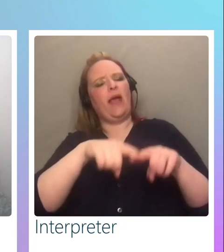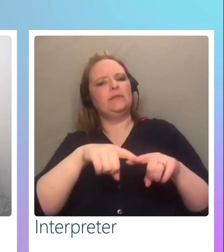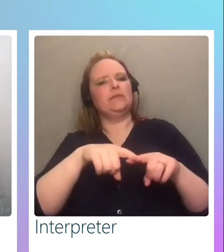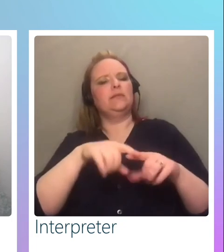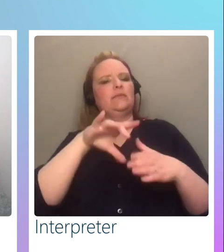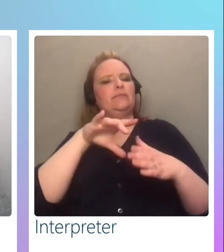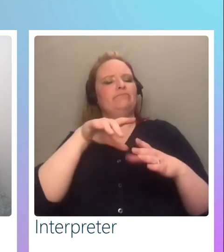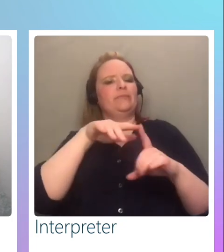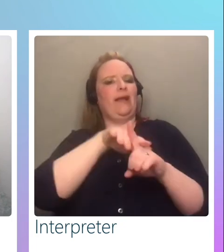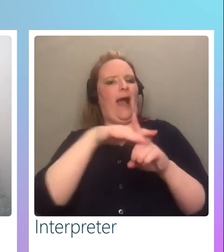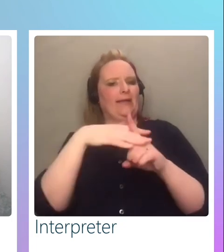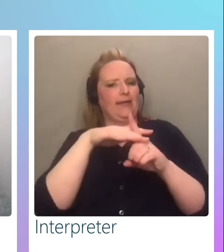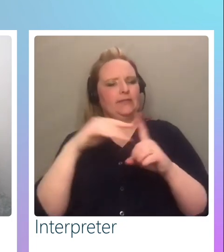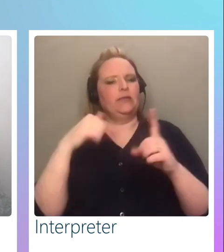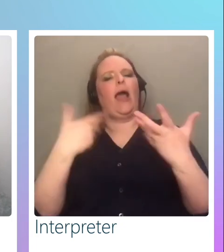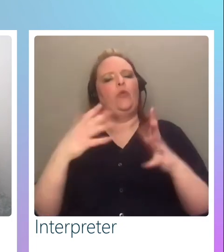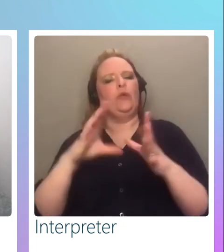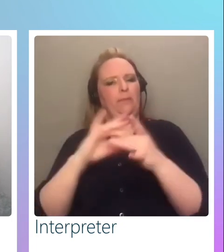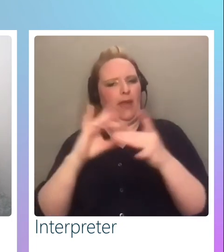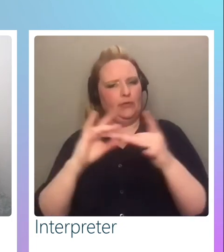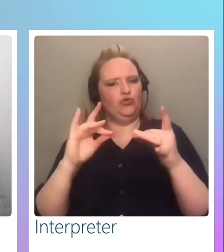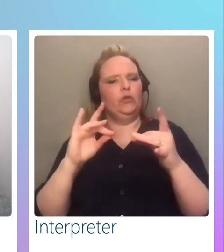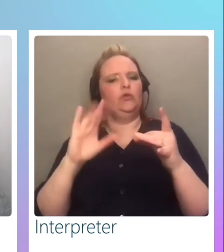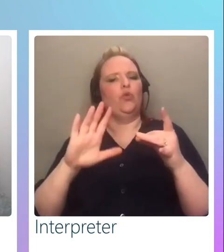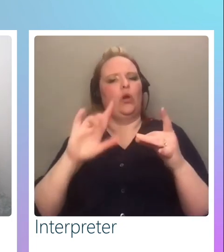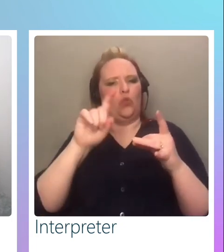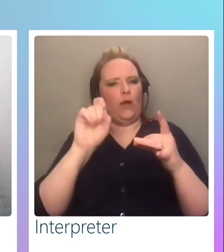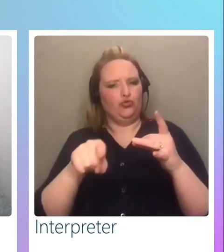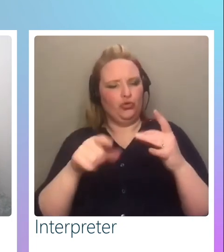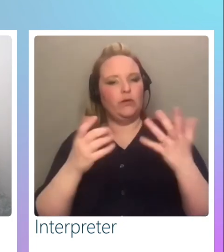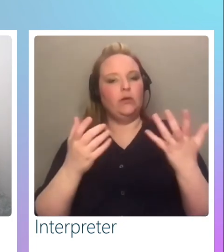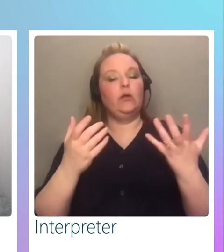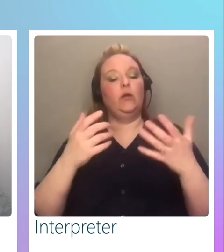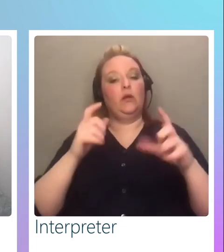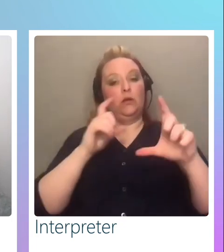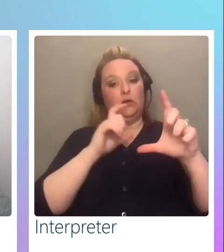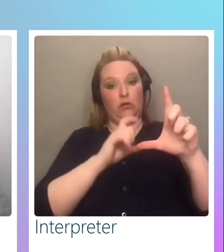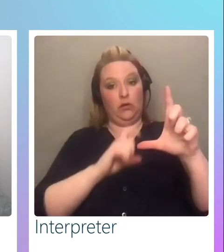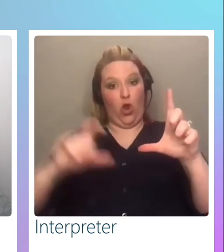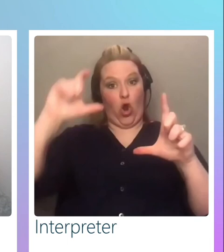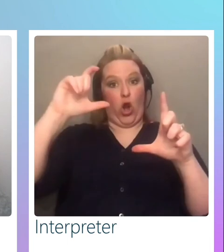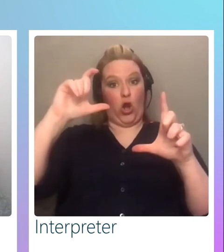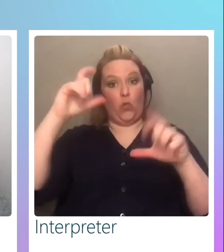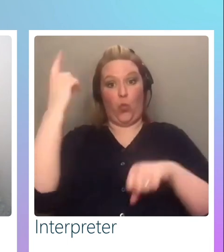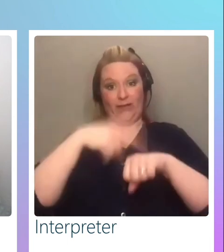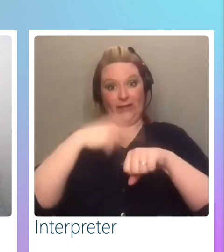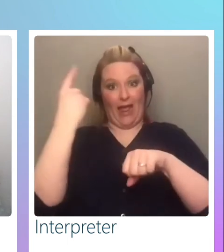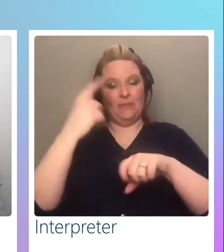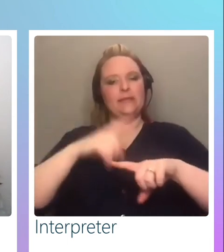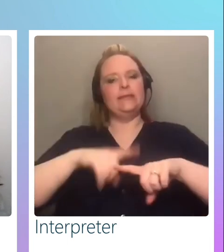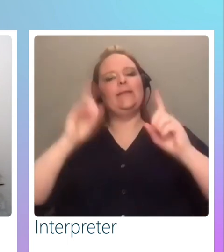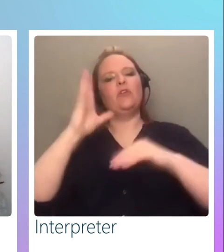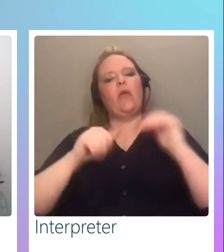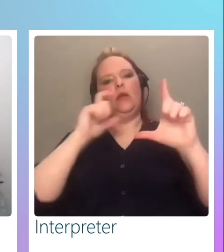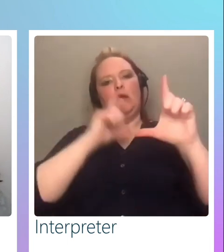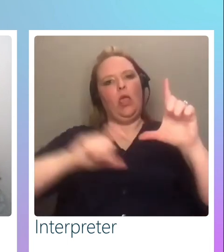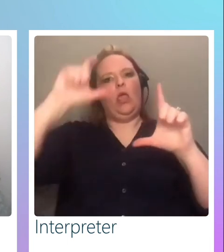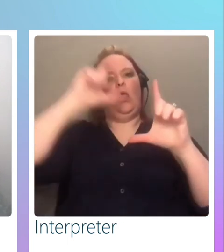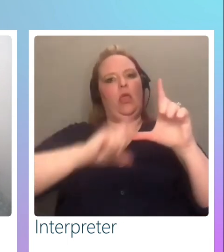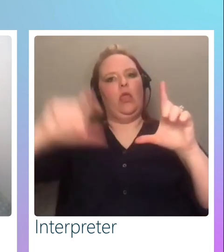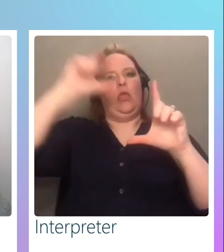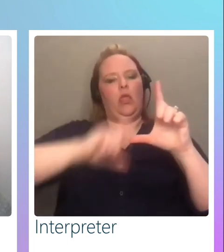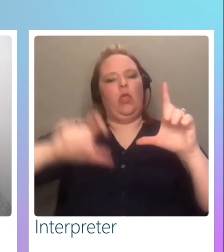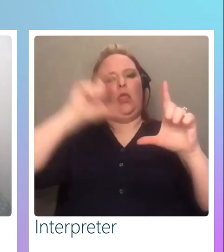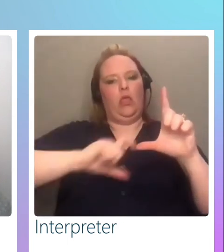context. And as they kind of pointed out in the question, a card sliding up once is very different than an entire parallax experience as you scroll down the